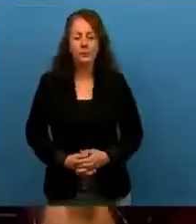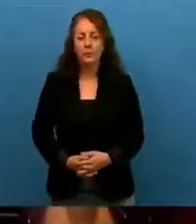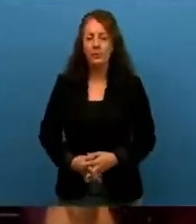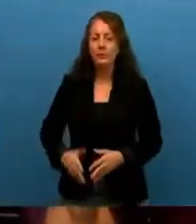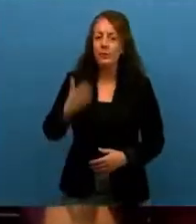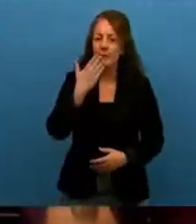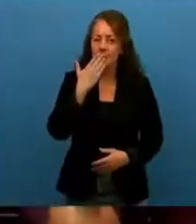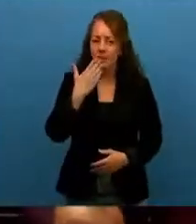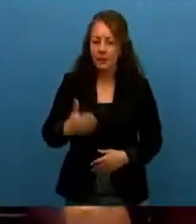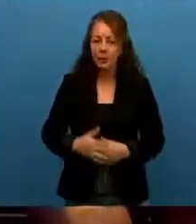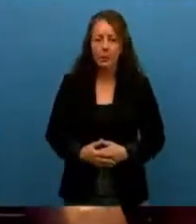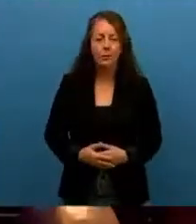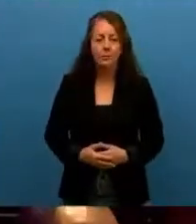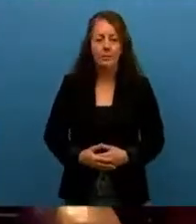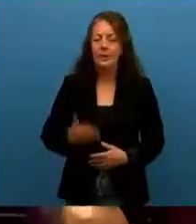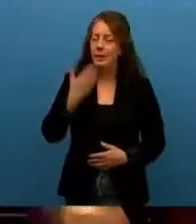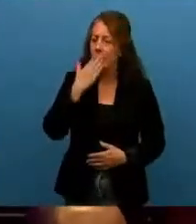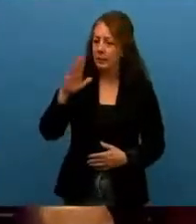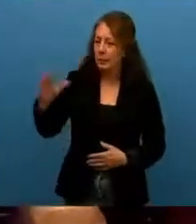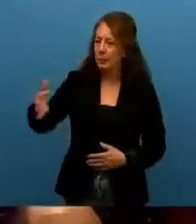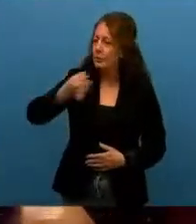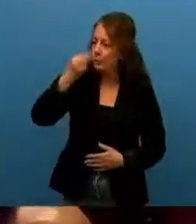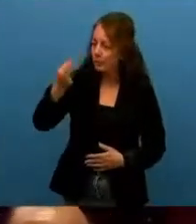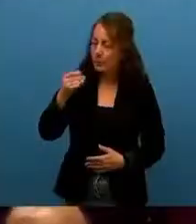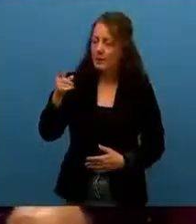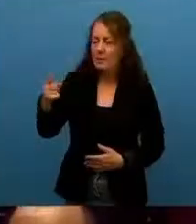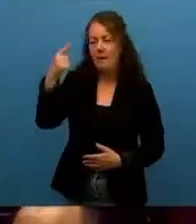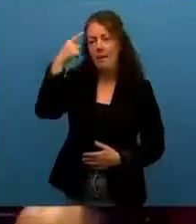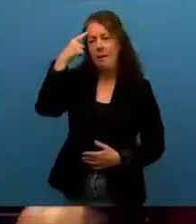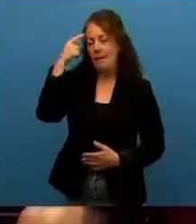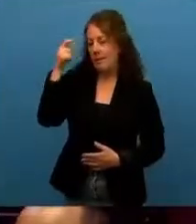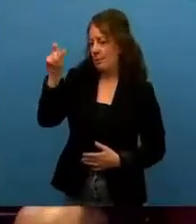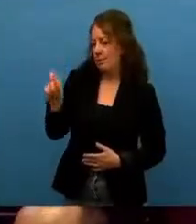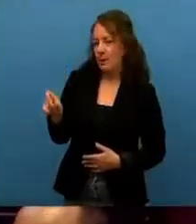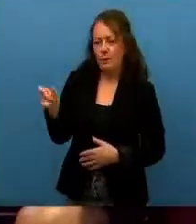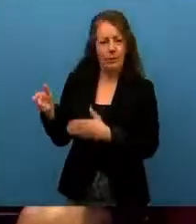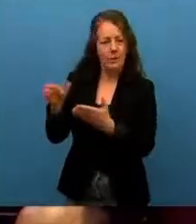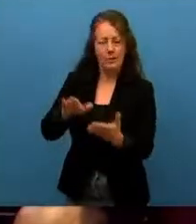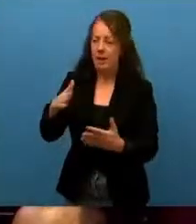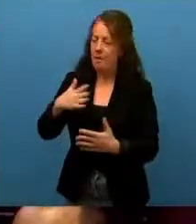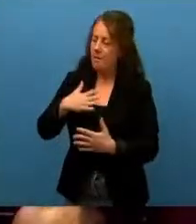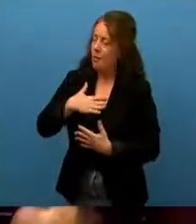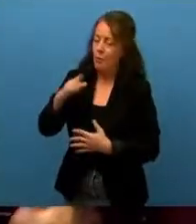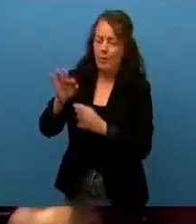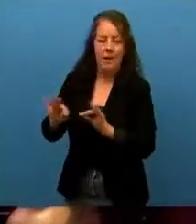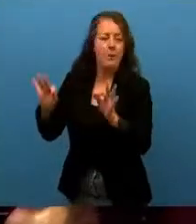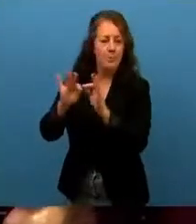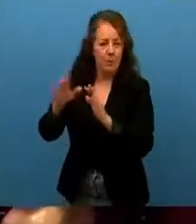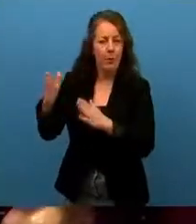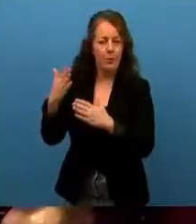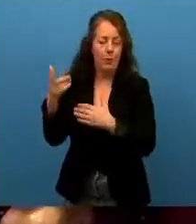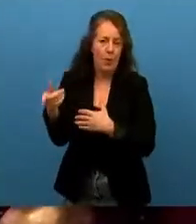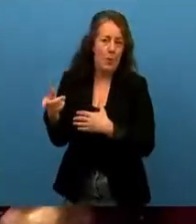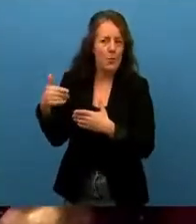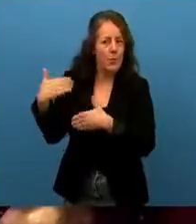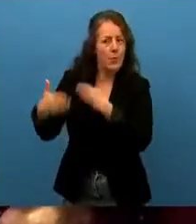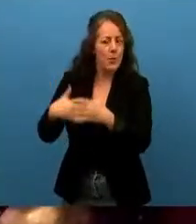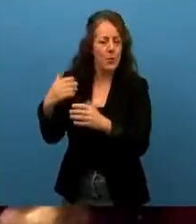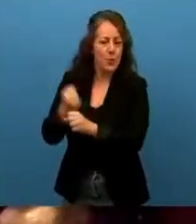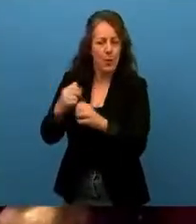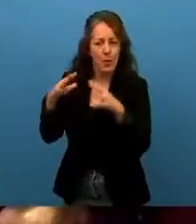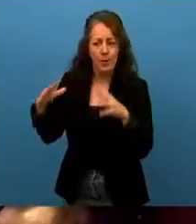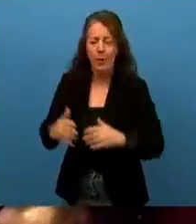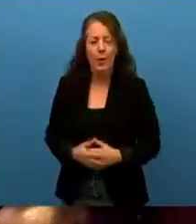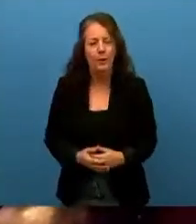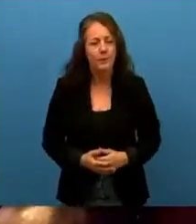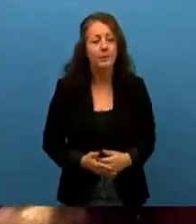played in this important work. I would now like to give the floor to the two state co-facilitators.